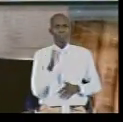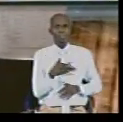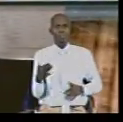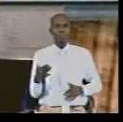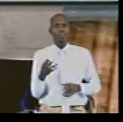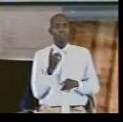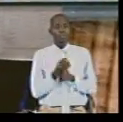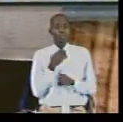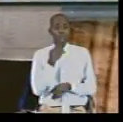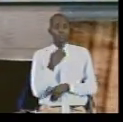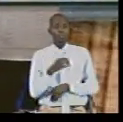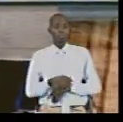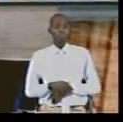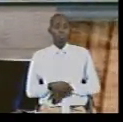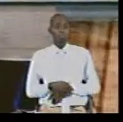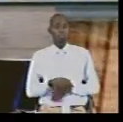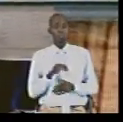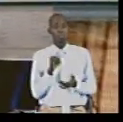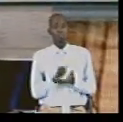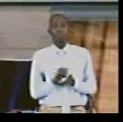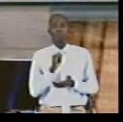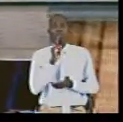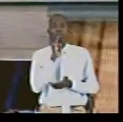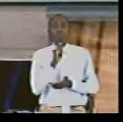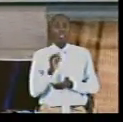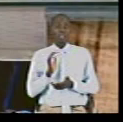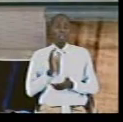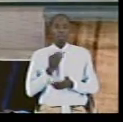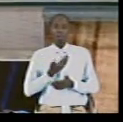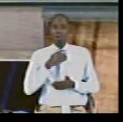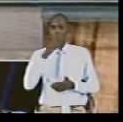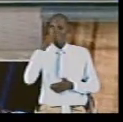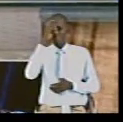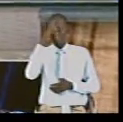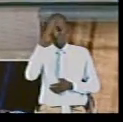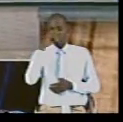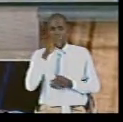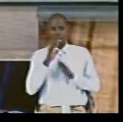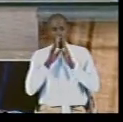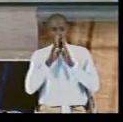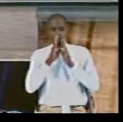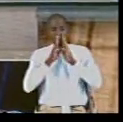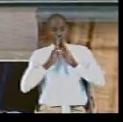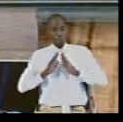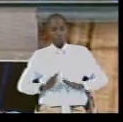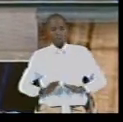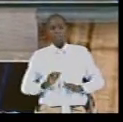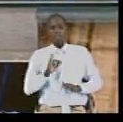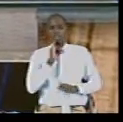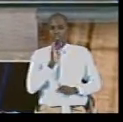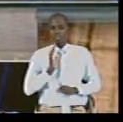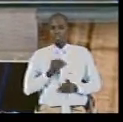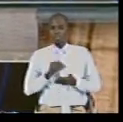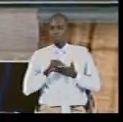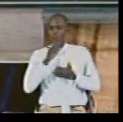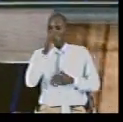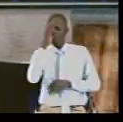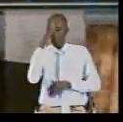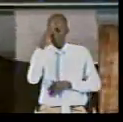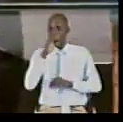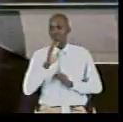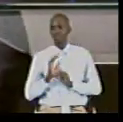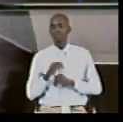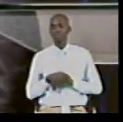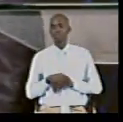that is our wisdom. Quietness, that is our wisdom.